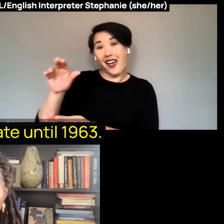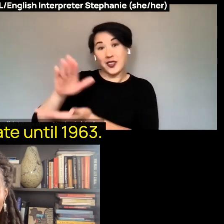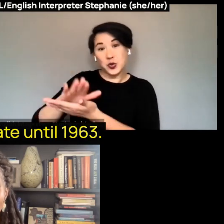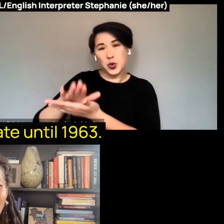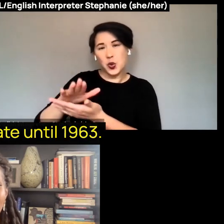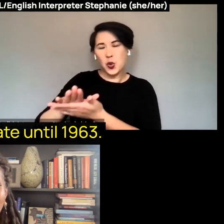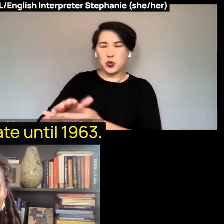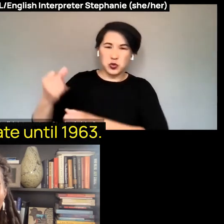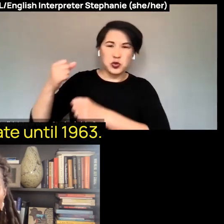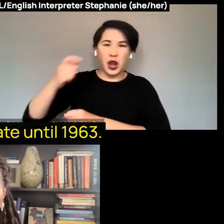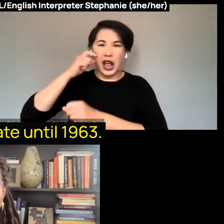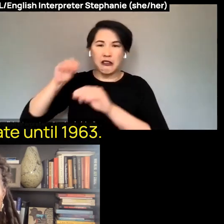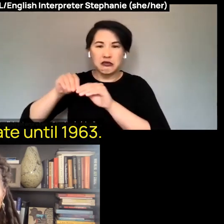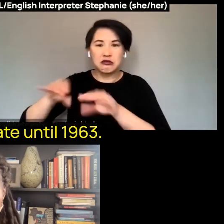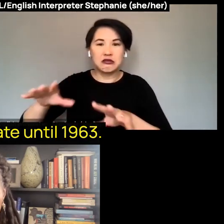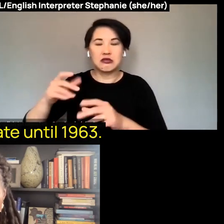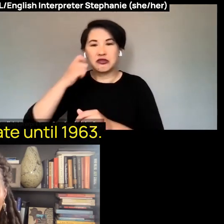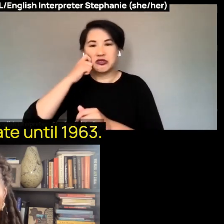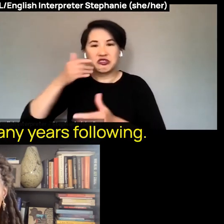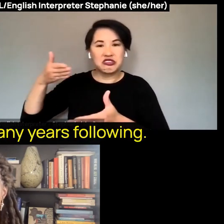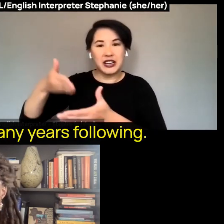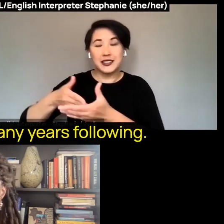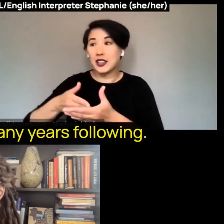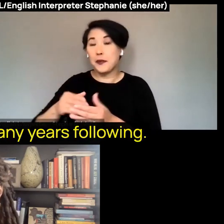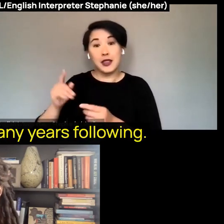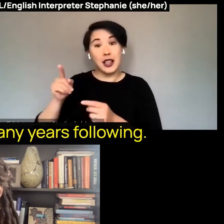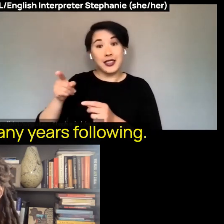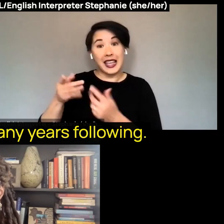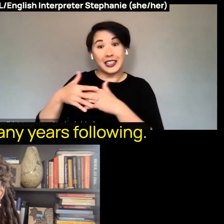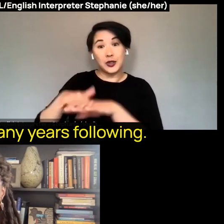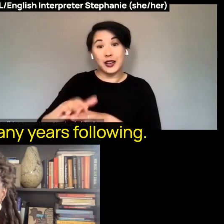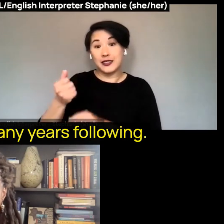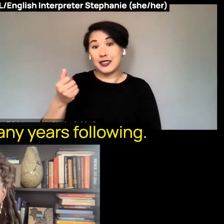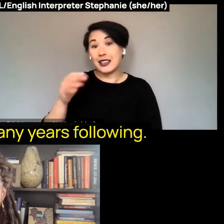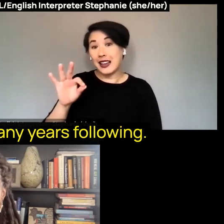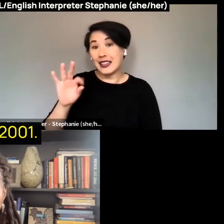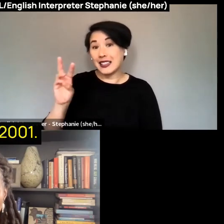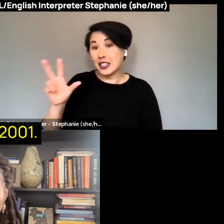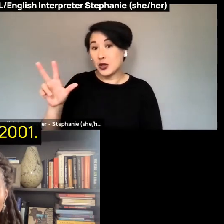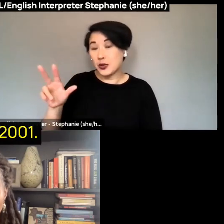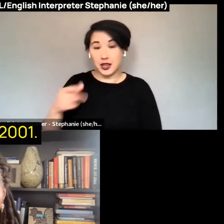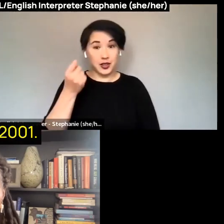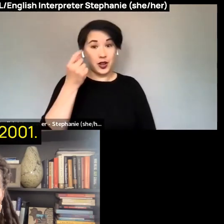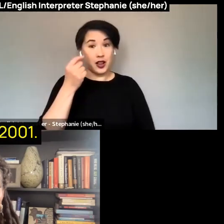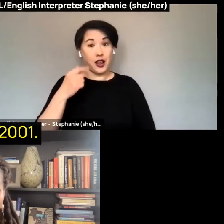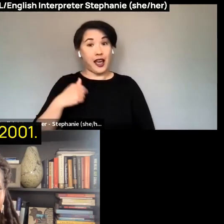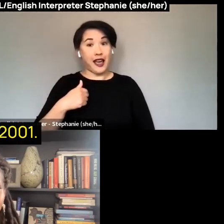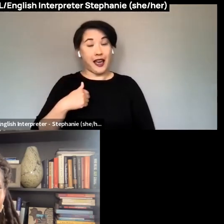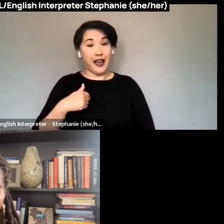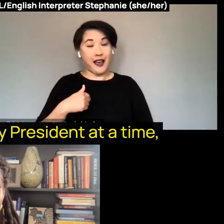We did not integrate until 1963. And this was not many years following. This was